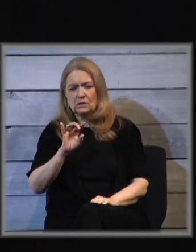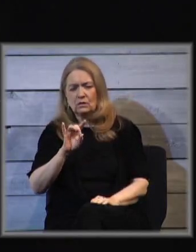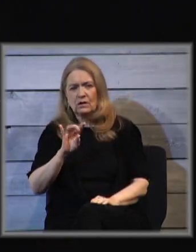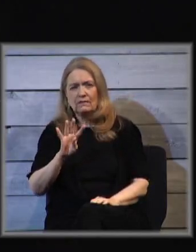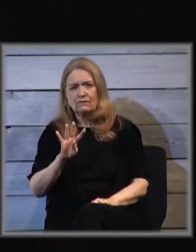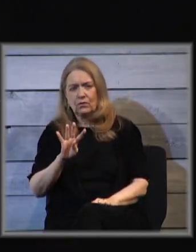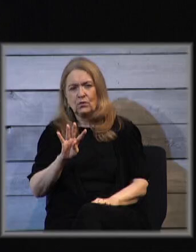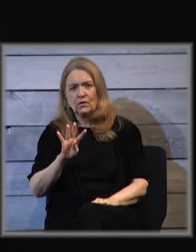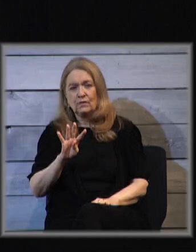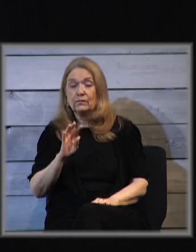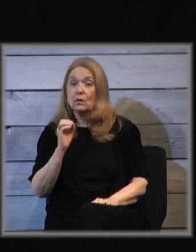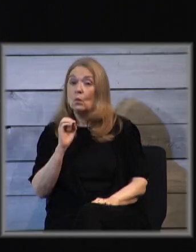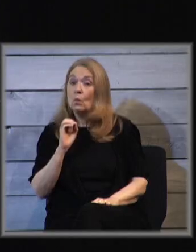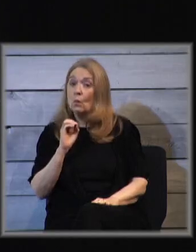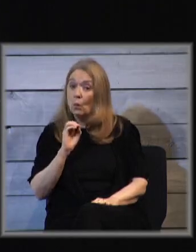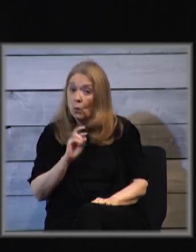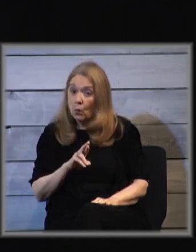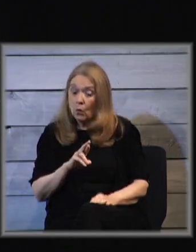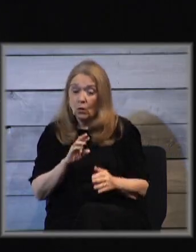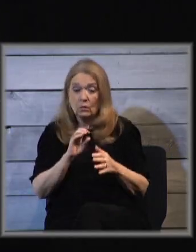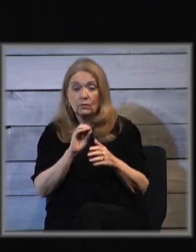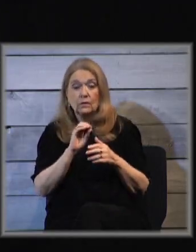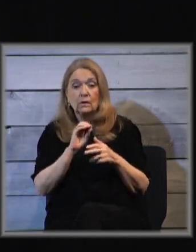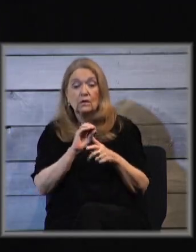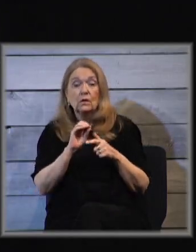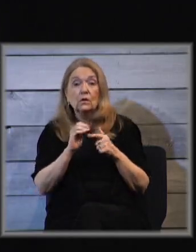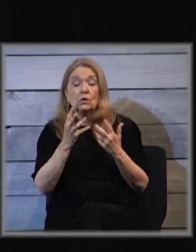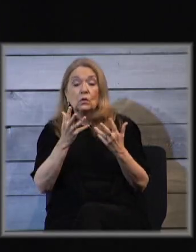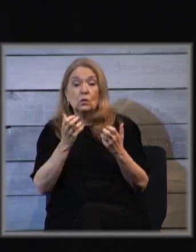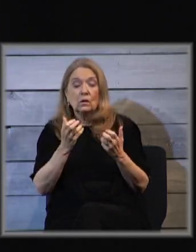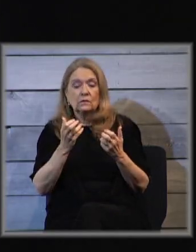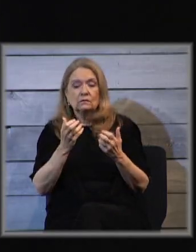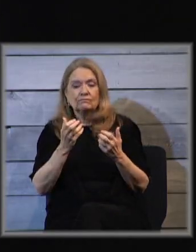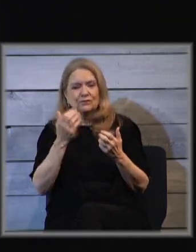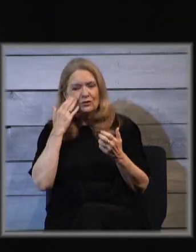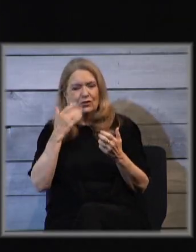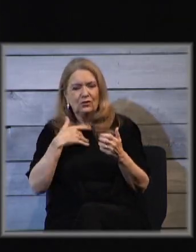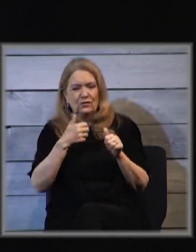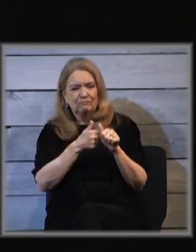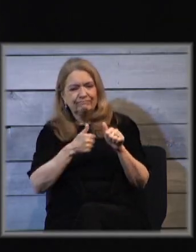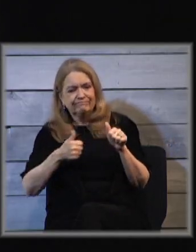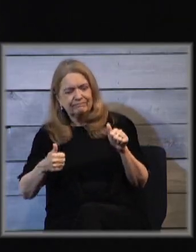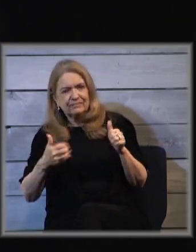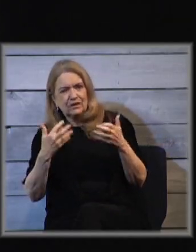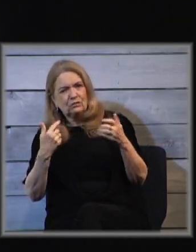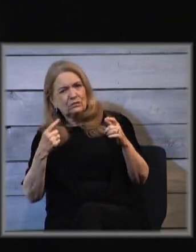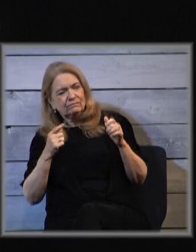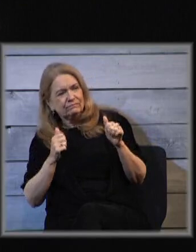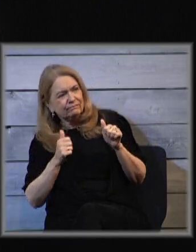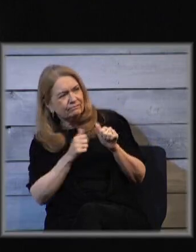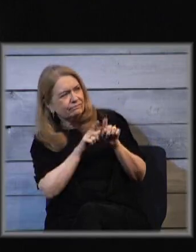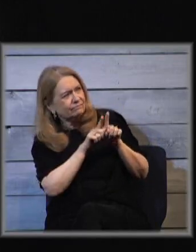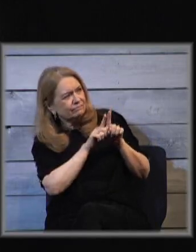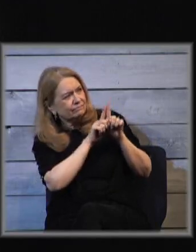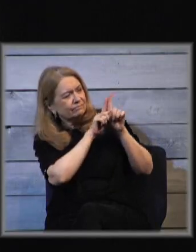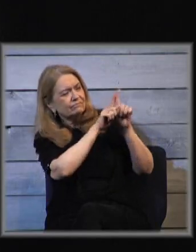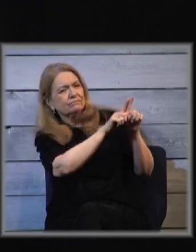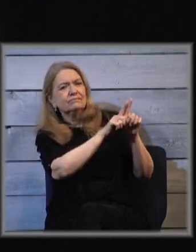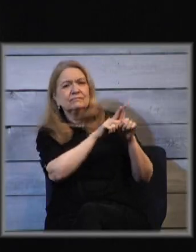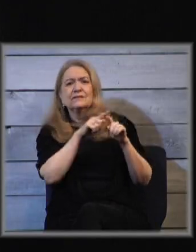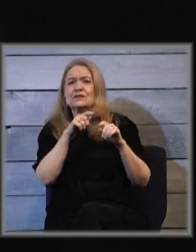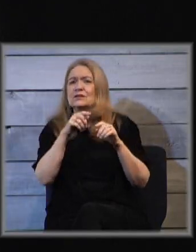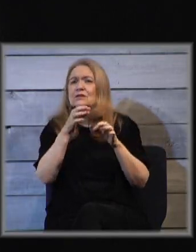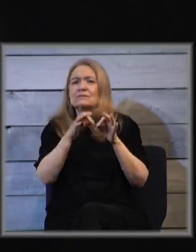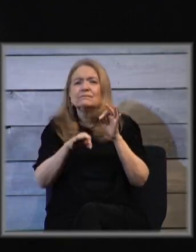931-236-3084. Or you want to rededicate your life to the Lord, then simply send the word rededicate.